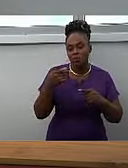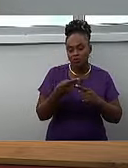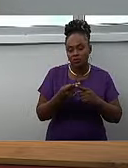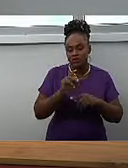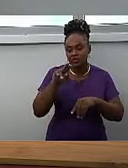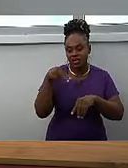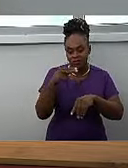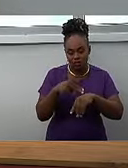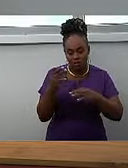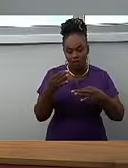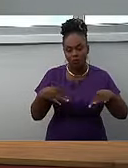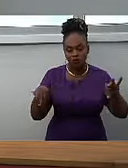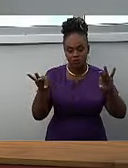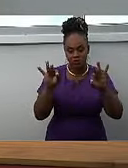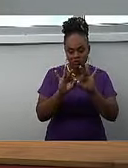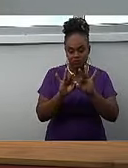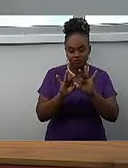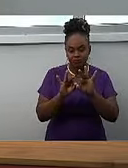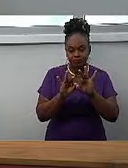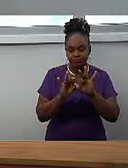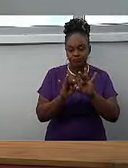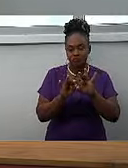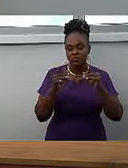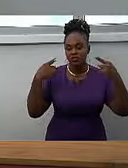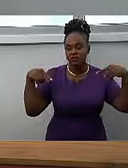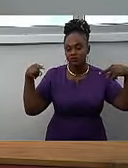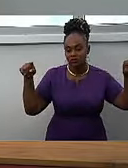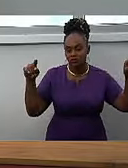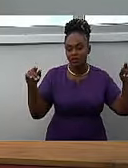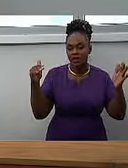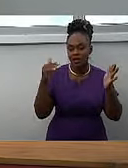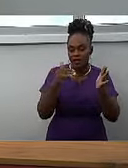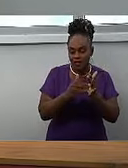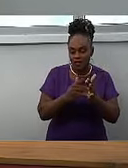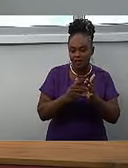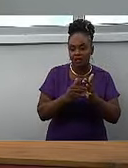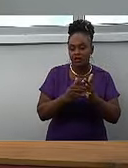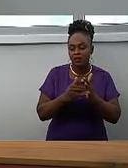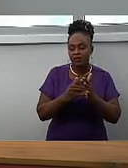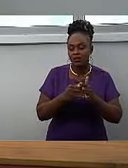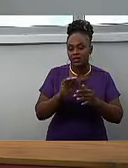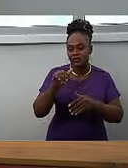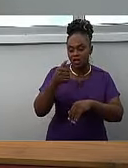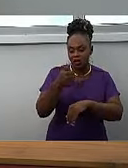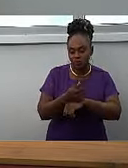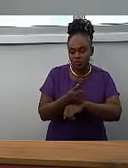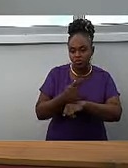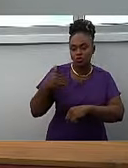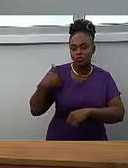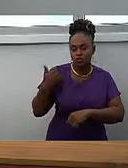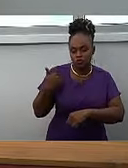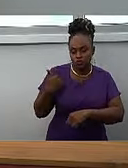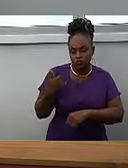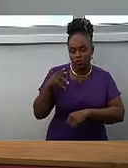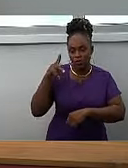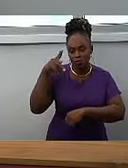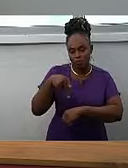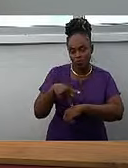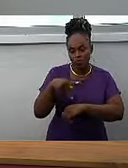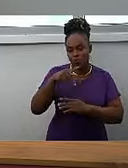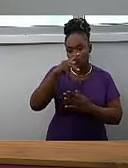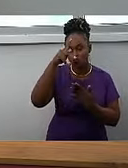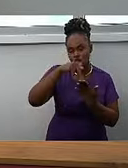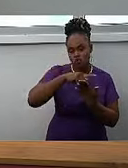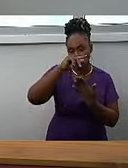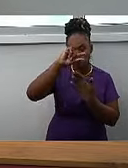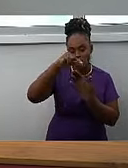importance, the successful relaunch of the CARICOM Youth Ambassadors Program, which seeks to integrate the